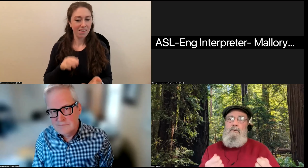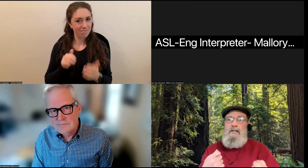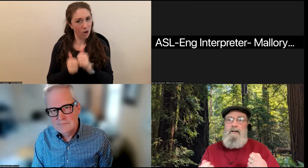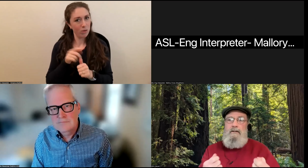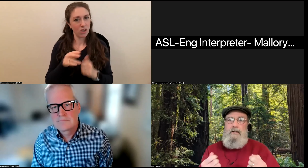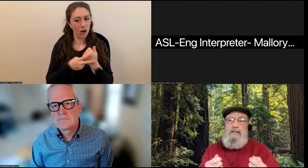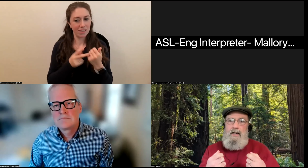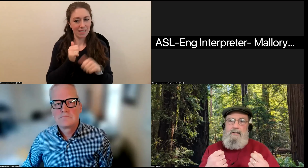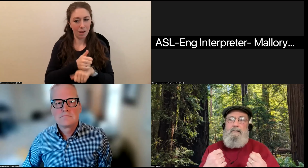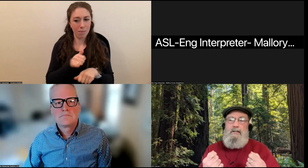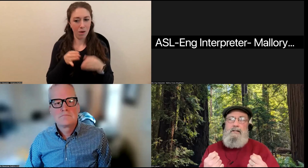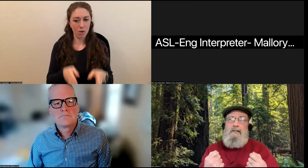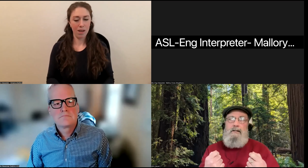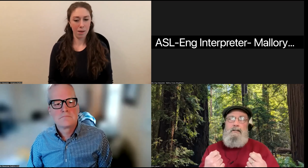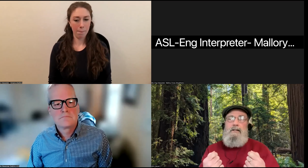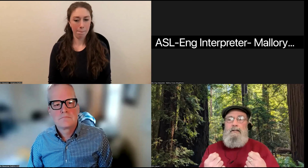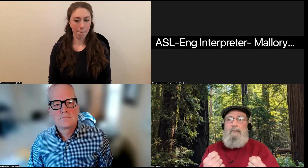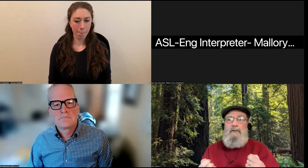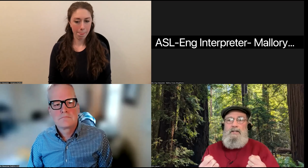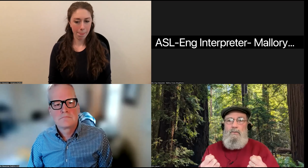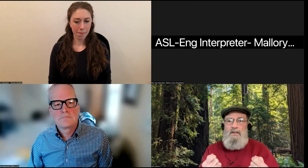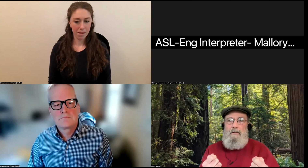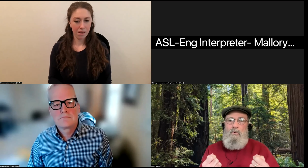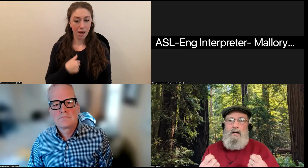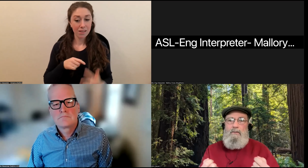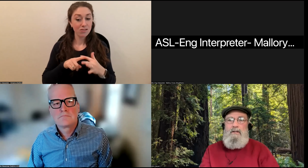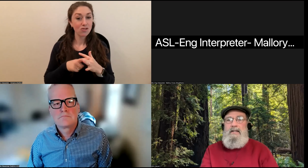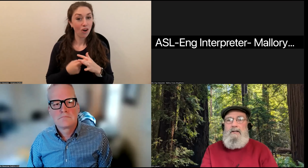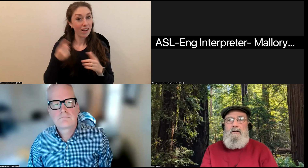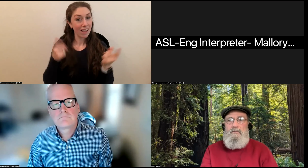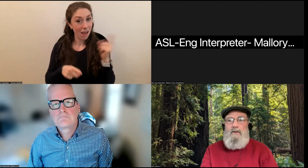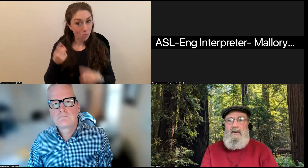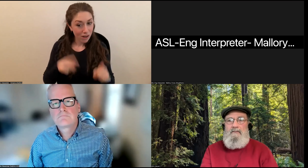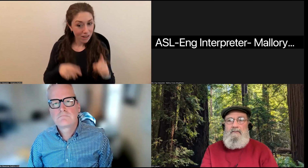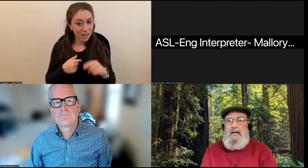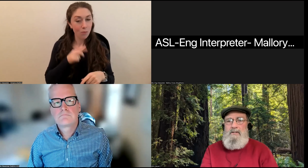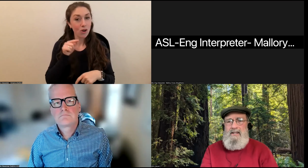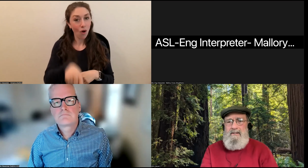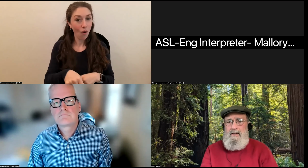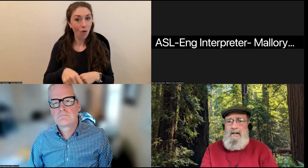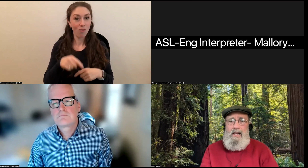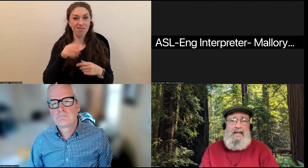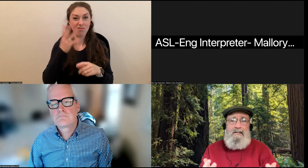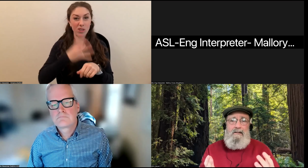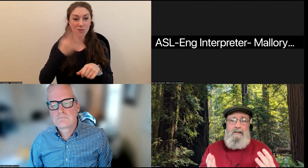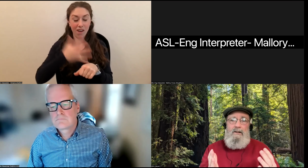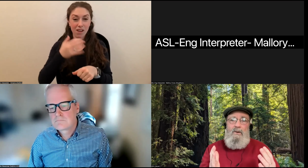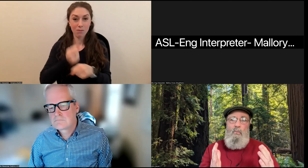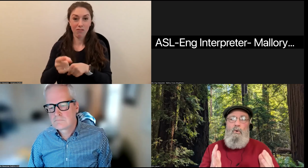And so we started this, I started this collaboration with them where I would go down there four or five times a year